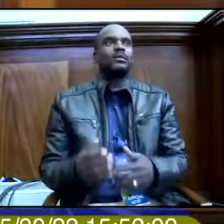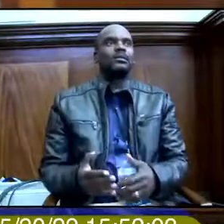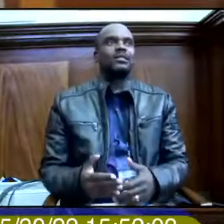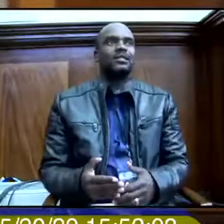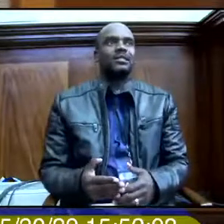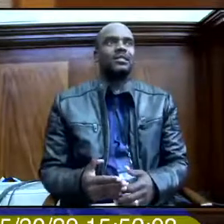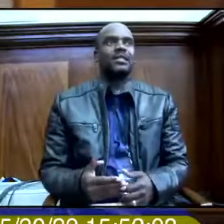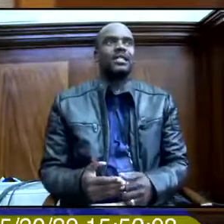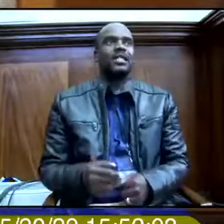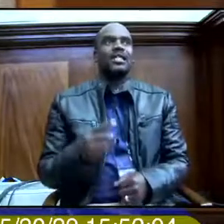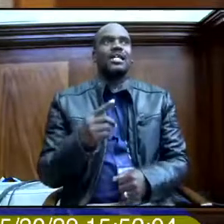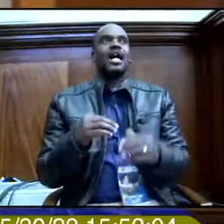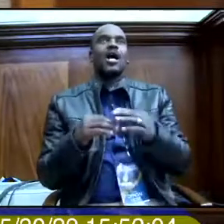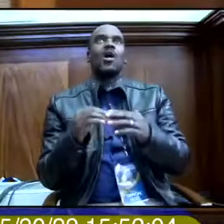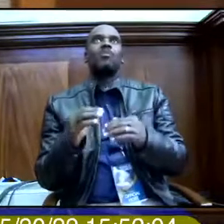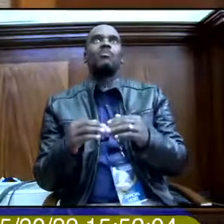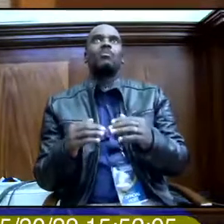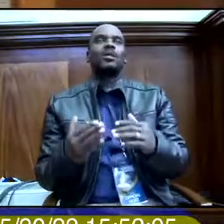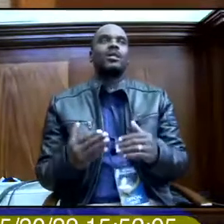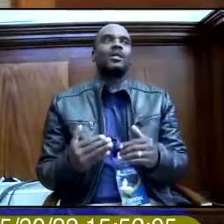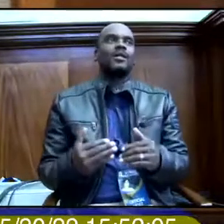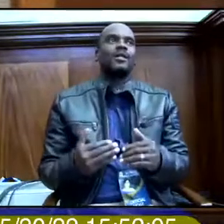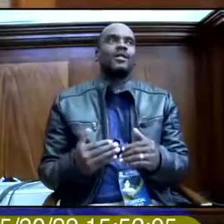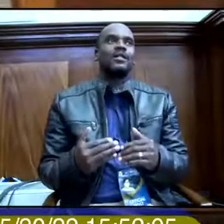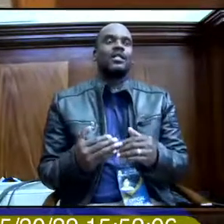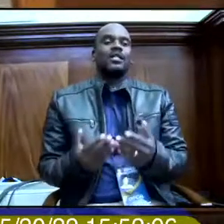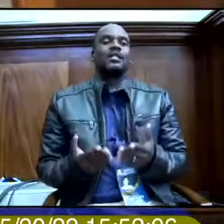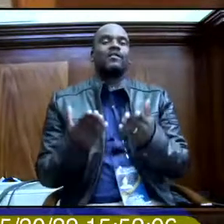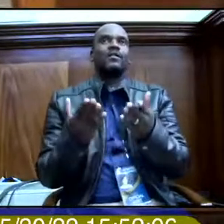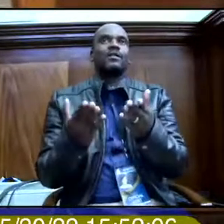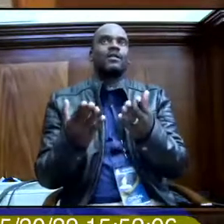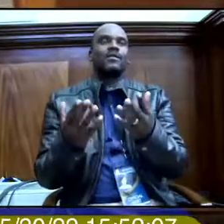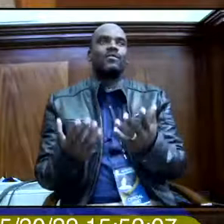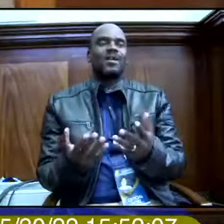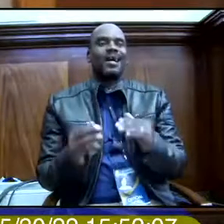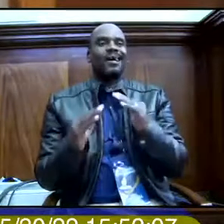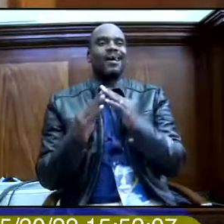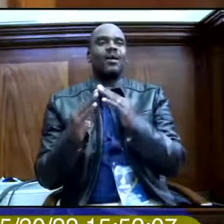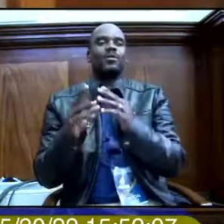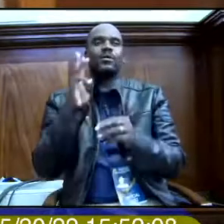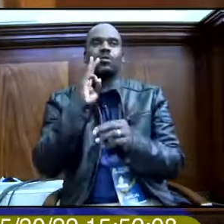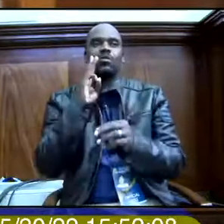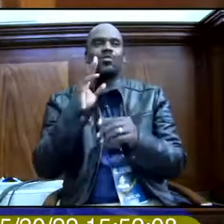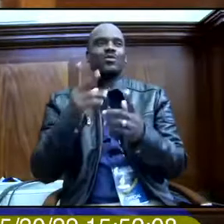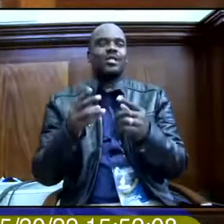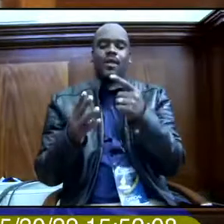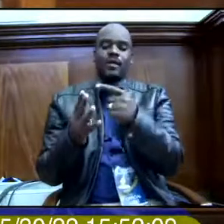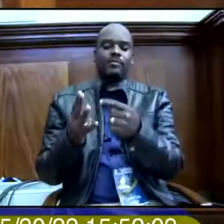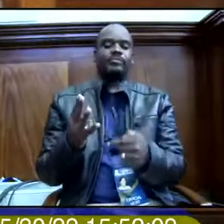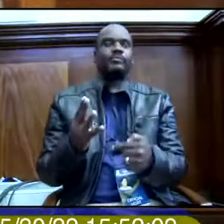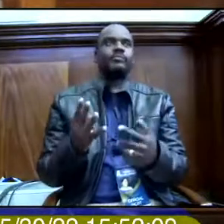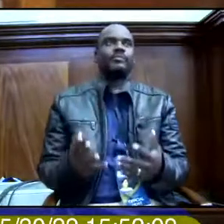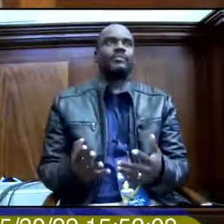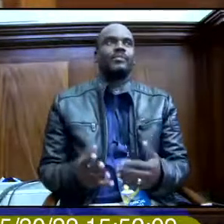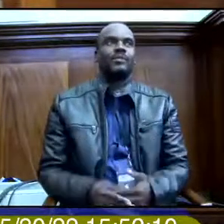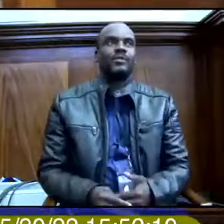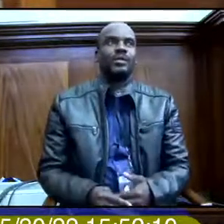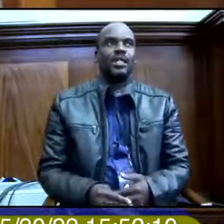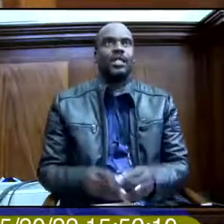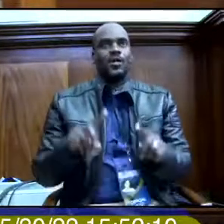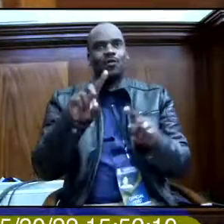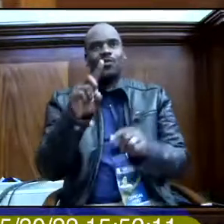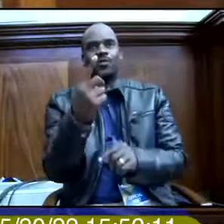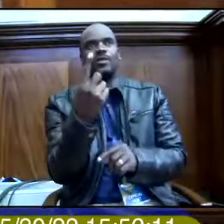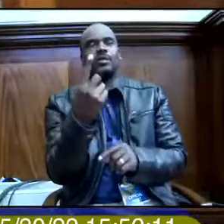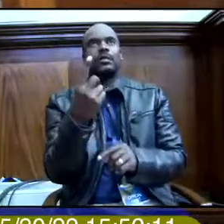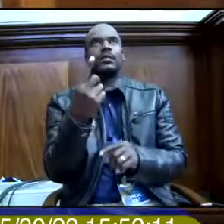or they are preoccupations maybe with service delivery on areas of housing roads and other delivery private priorities